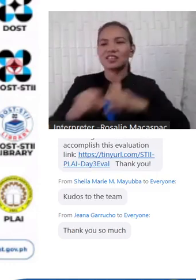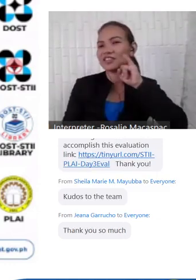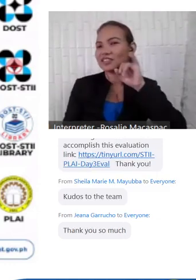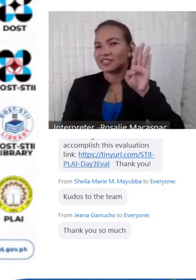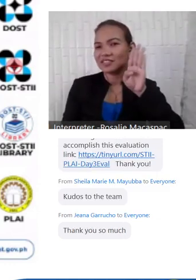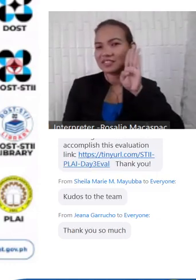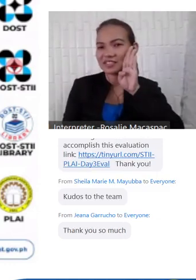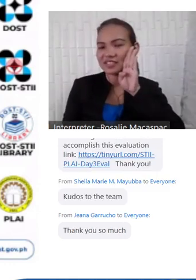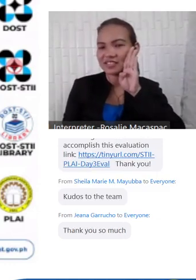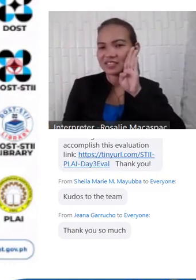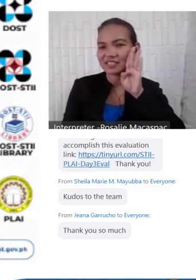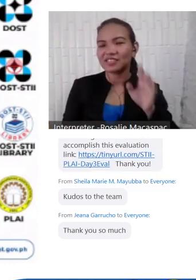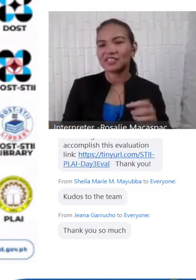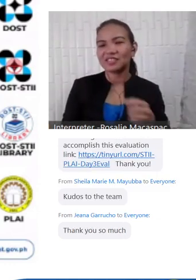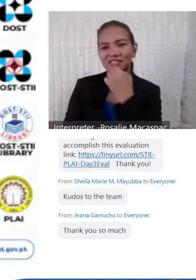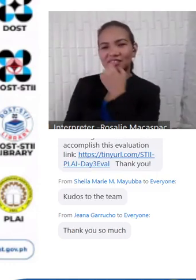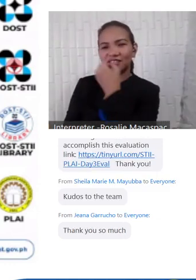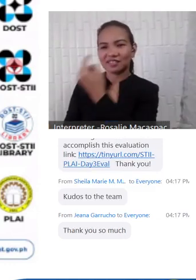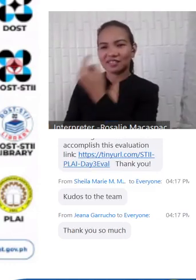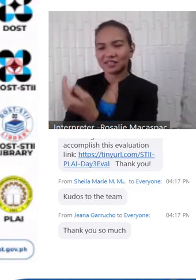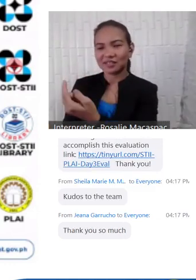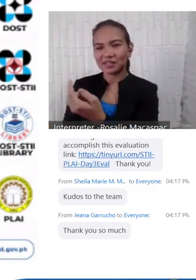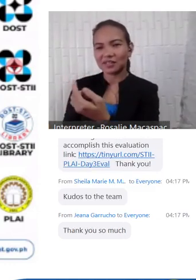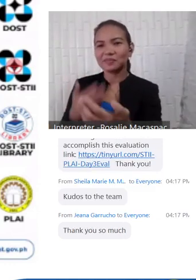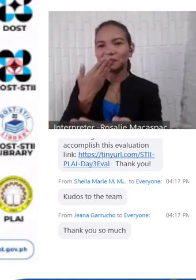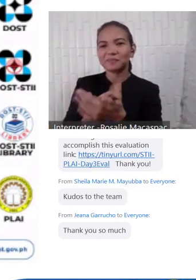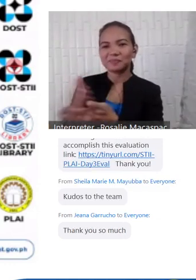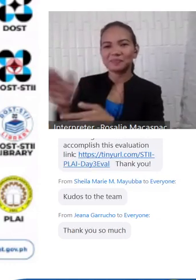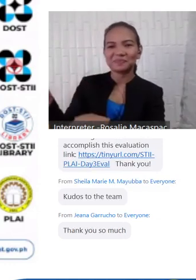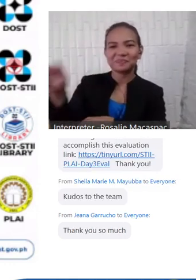Brillo, nagsasabing magandang araw.